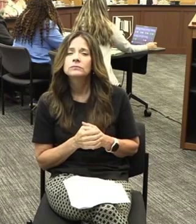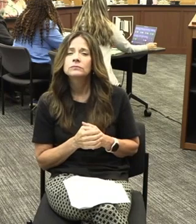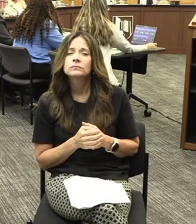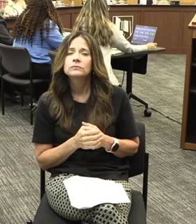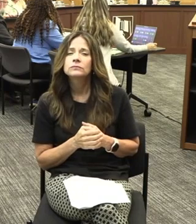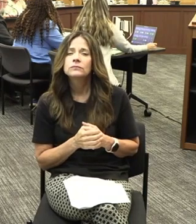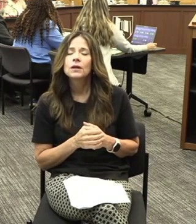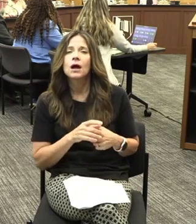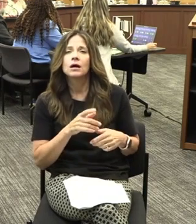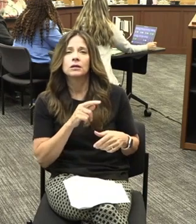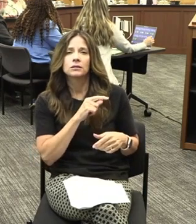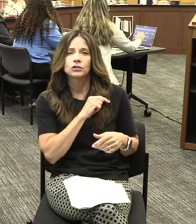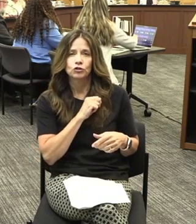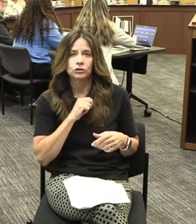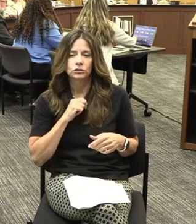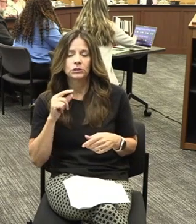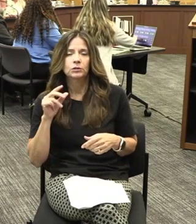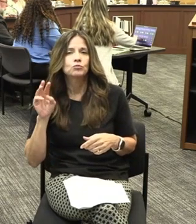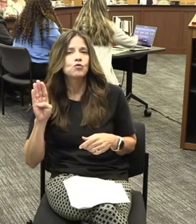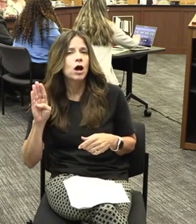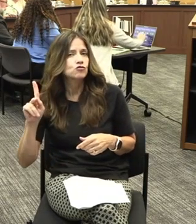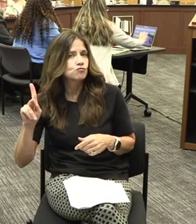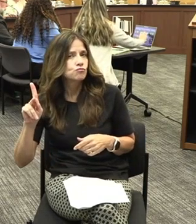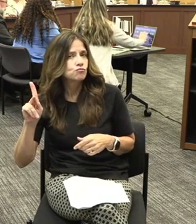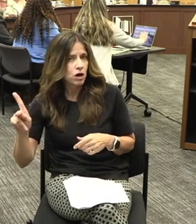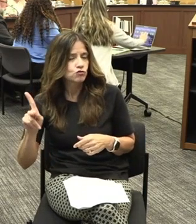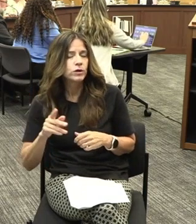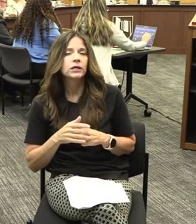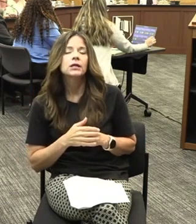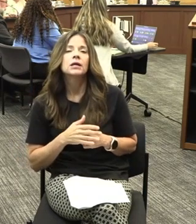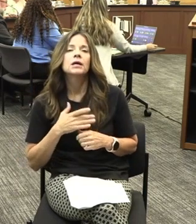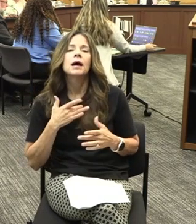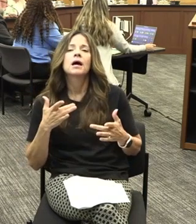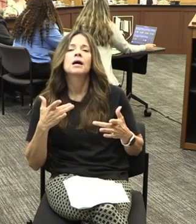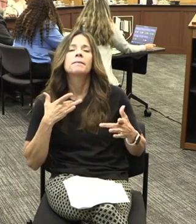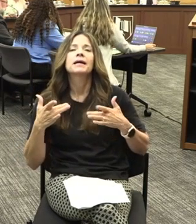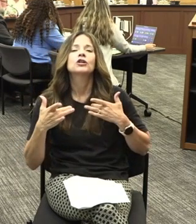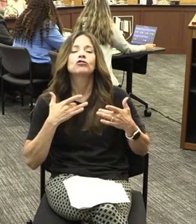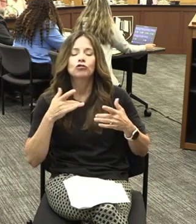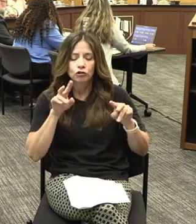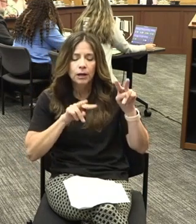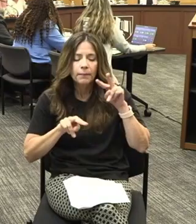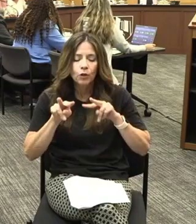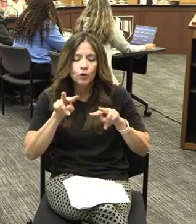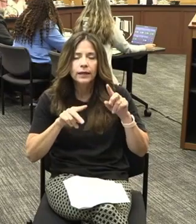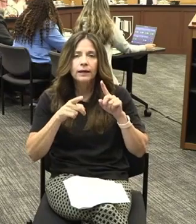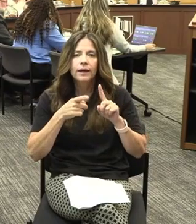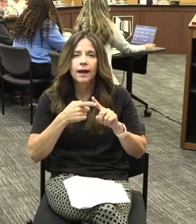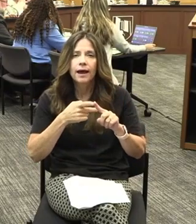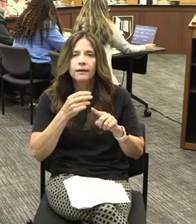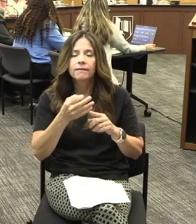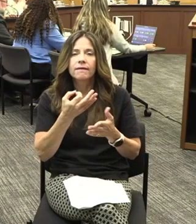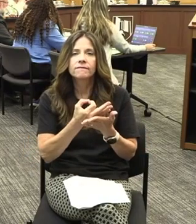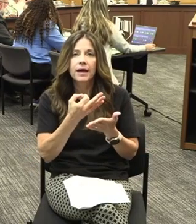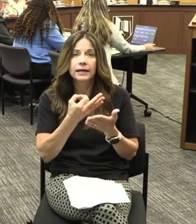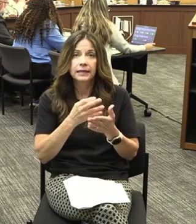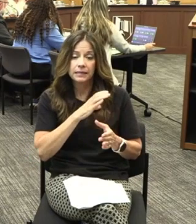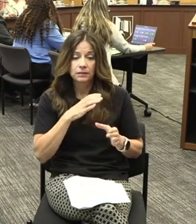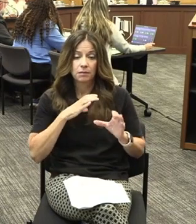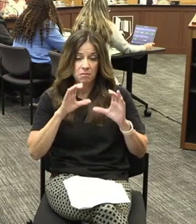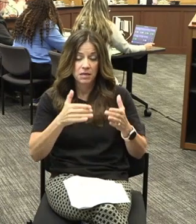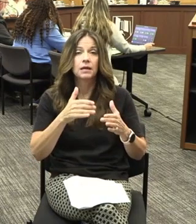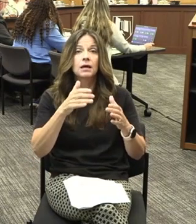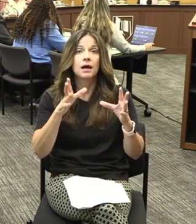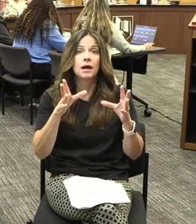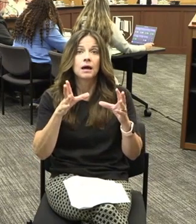next, and then I'll go after. Trustee Broderick. My concern is this. I'm looking at the fact the Finance Committee met and went through it.